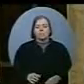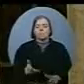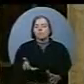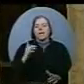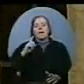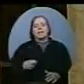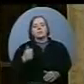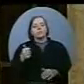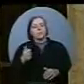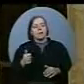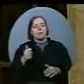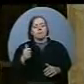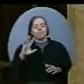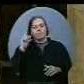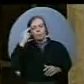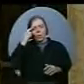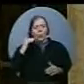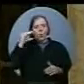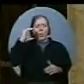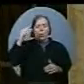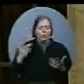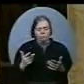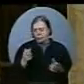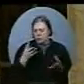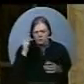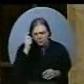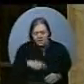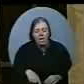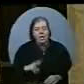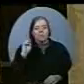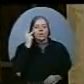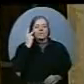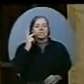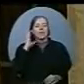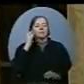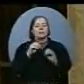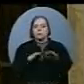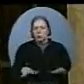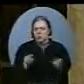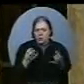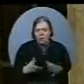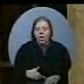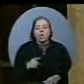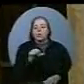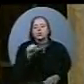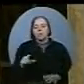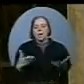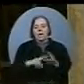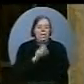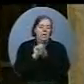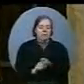cultural policy. What he does have is a calling card that he's a good friend of the Director of Communications for the Prime Minister,